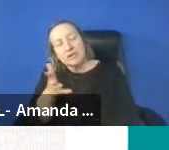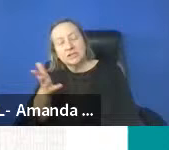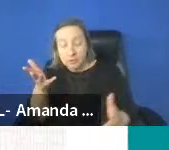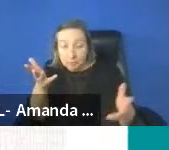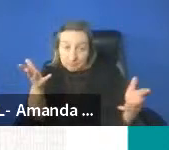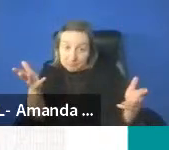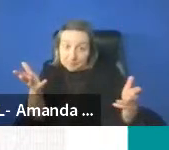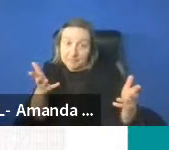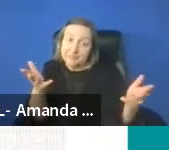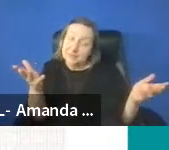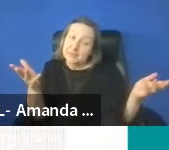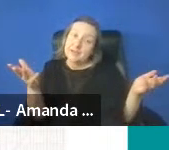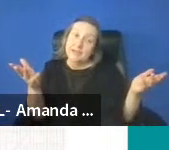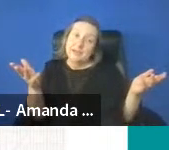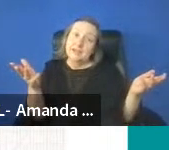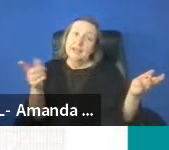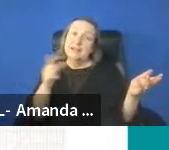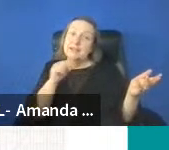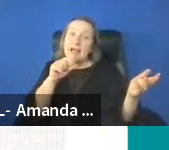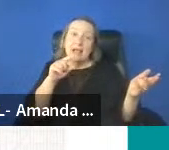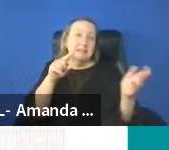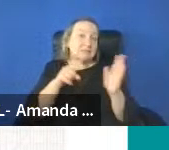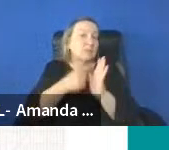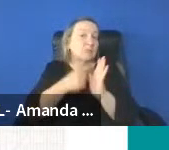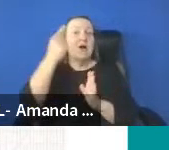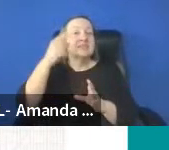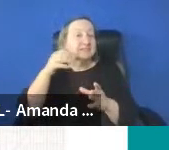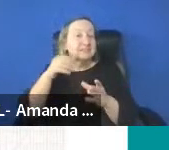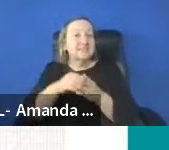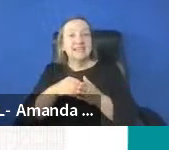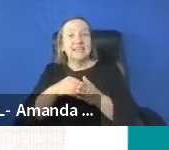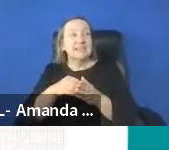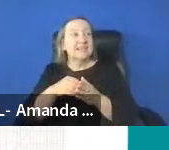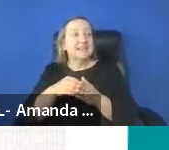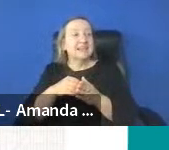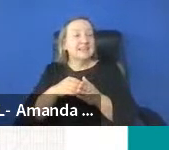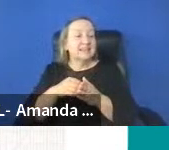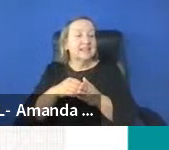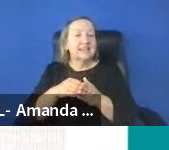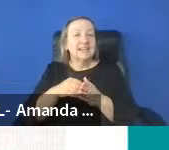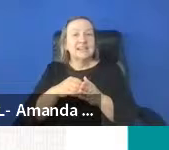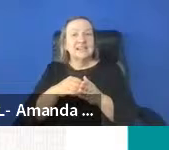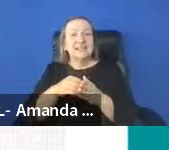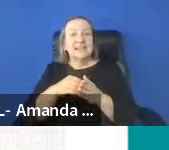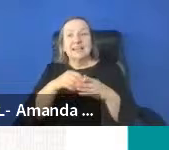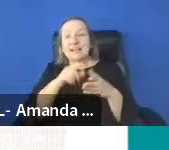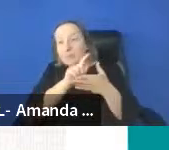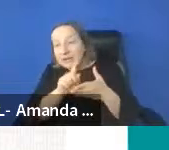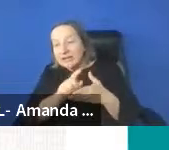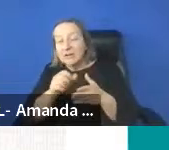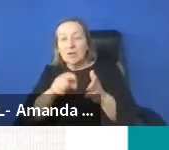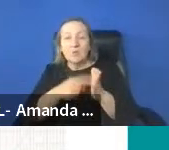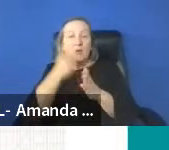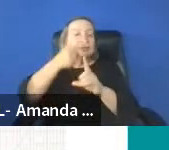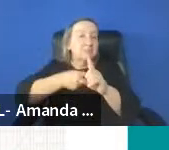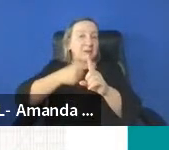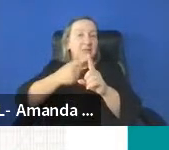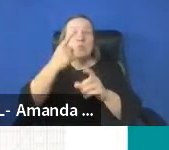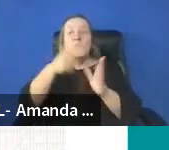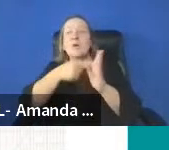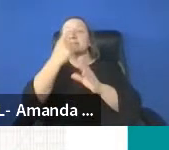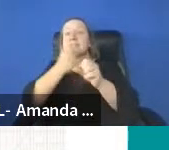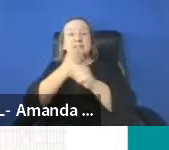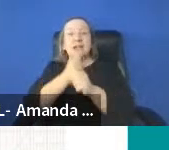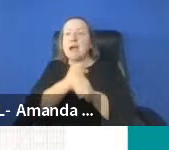it's it's not just once in a few days in a month or a year event. It's a constant event.